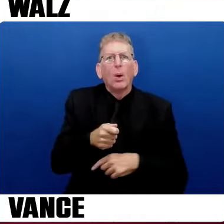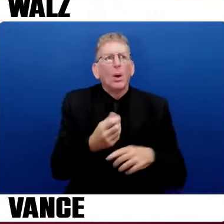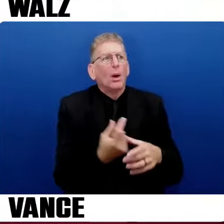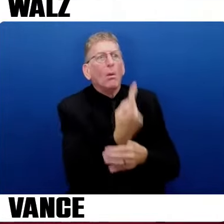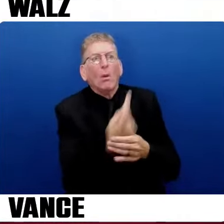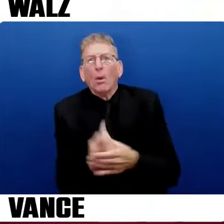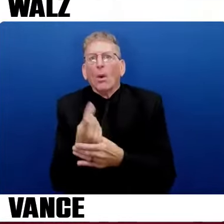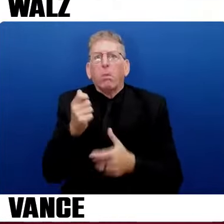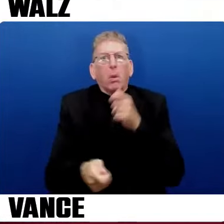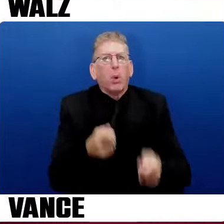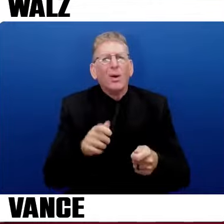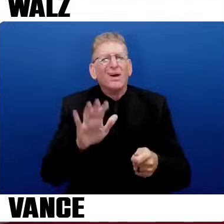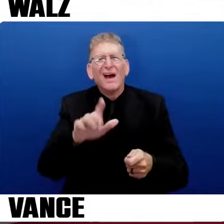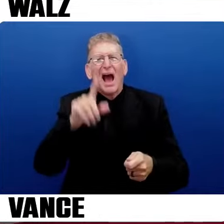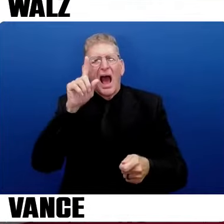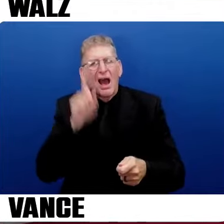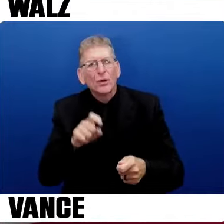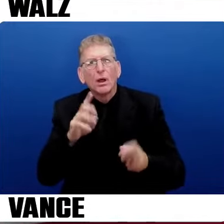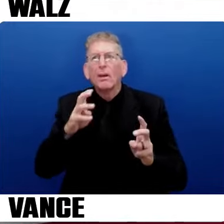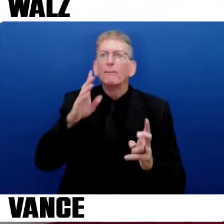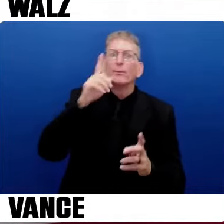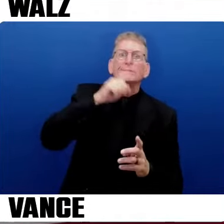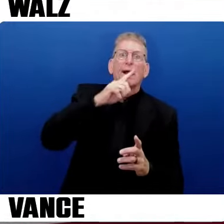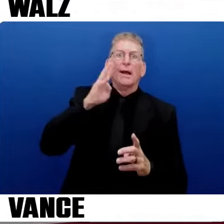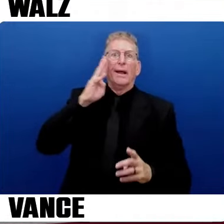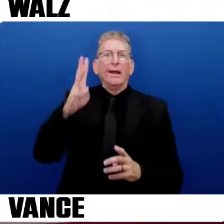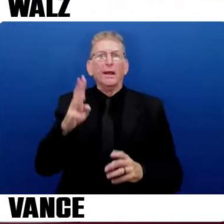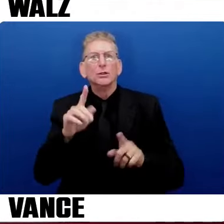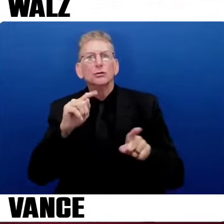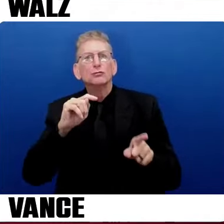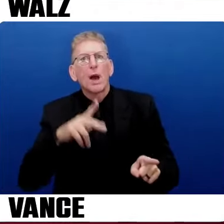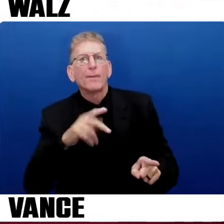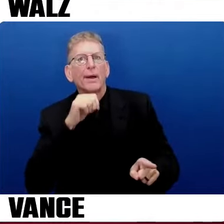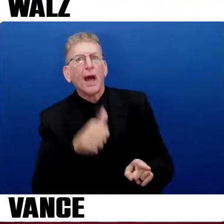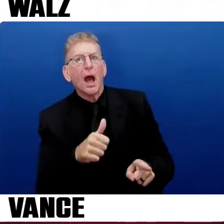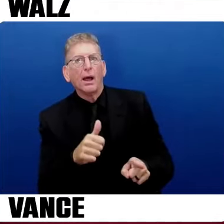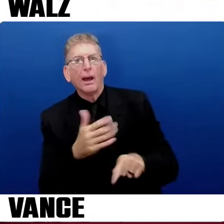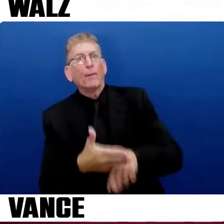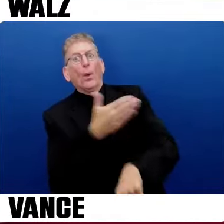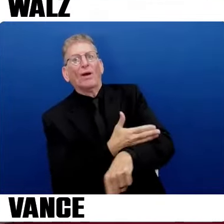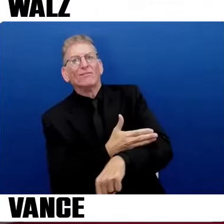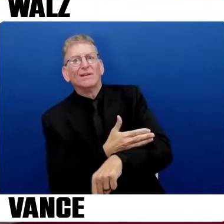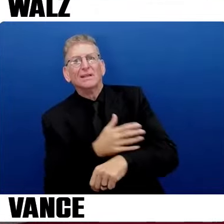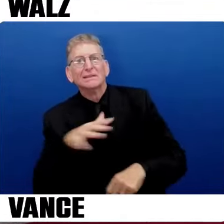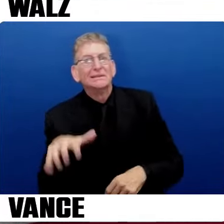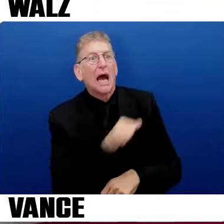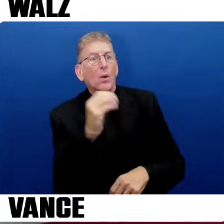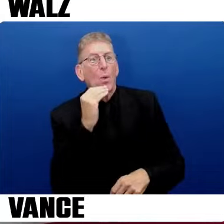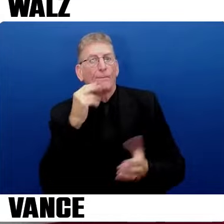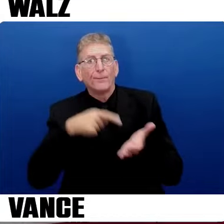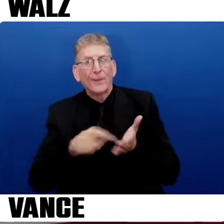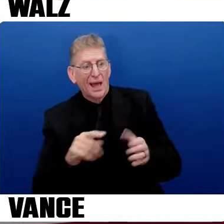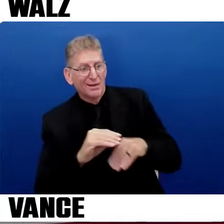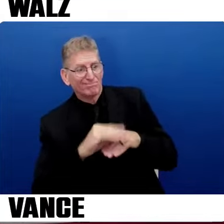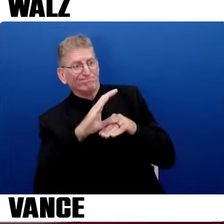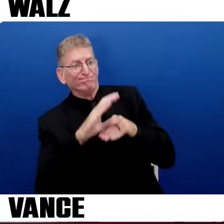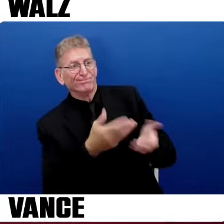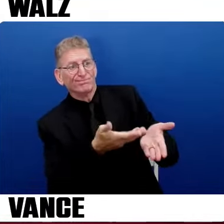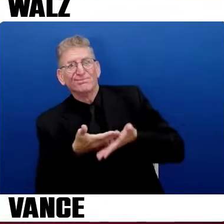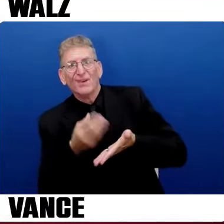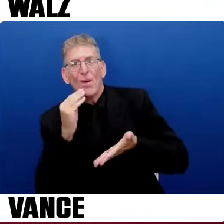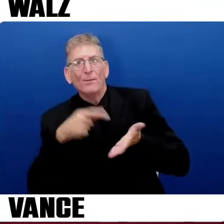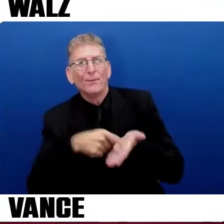didn't deliver lower inflation, which of course he did. And then you've simultaneously got to defend Kamala Harris's atrocious economic record, which